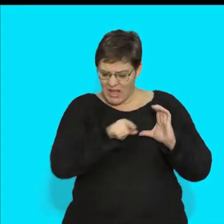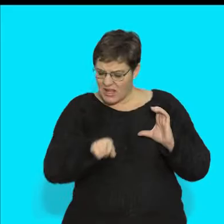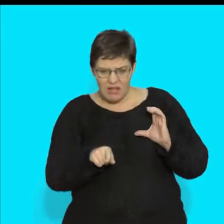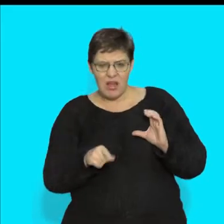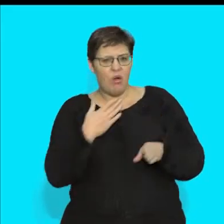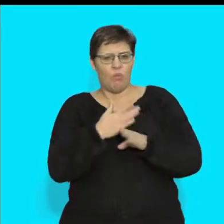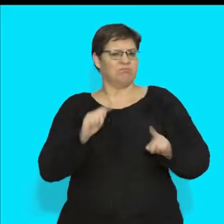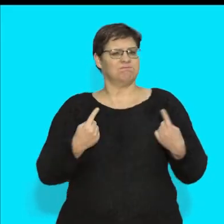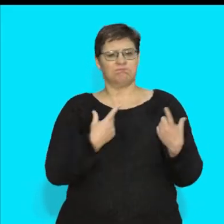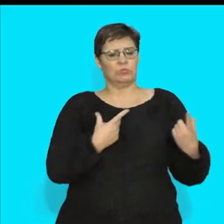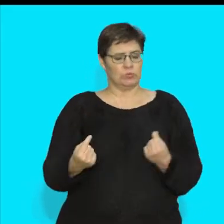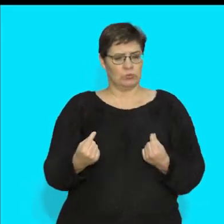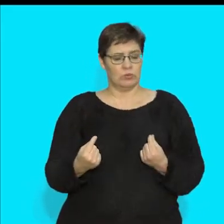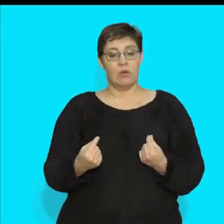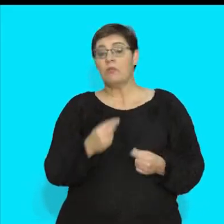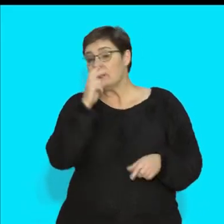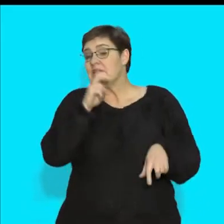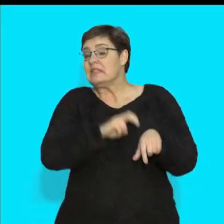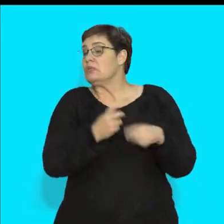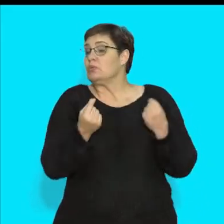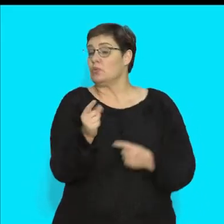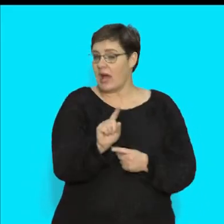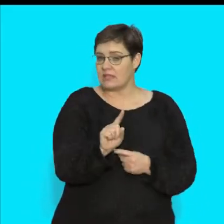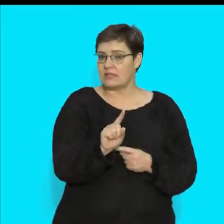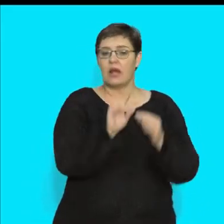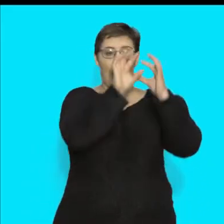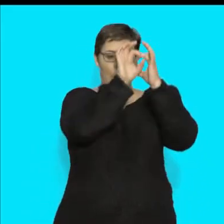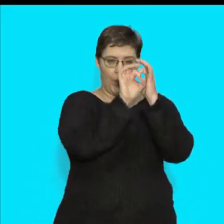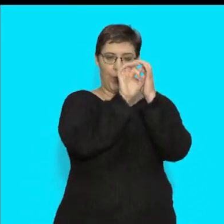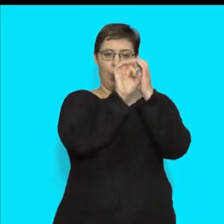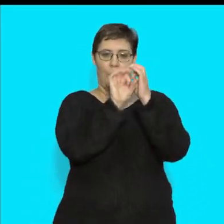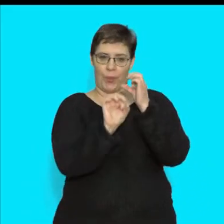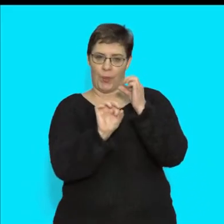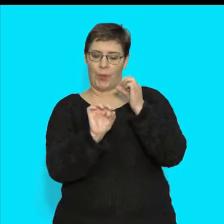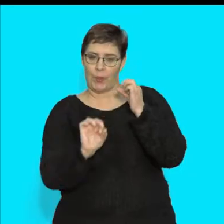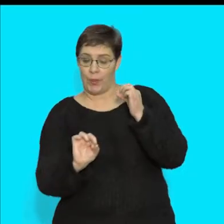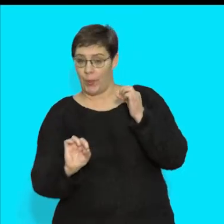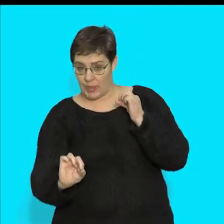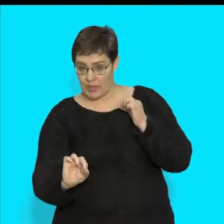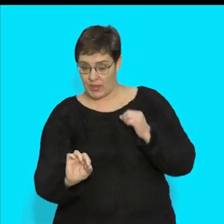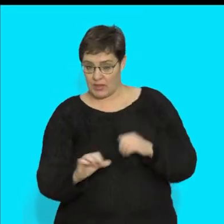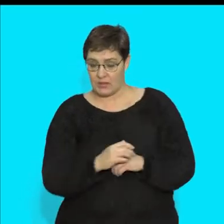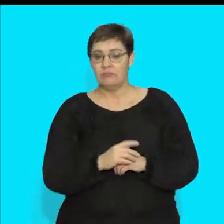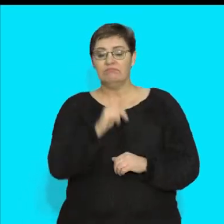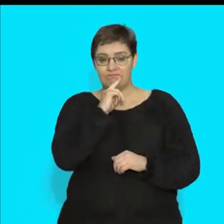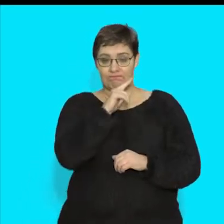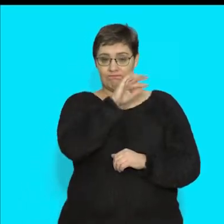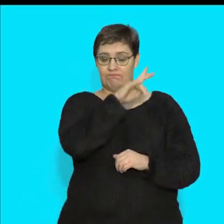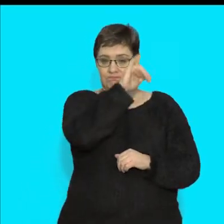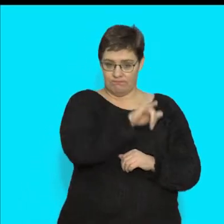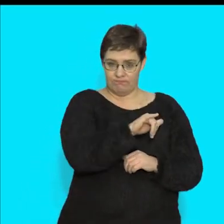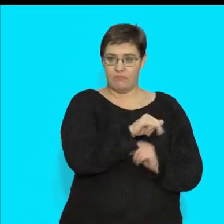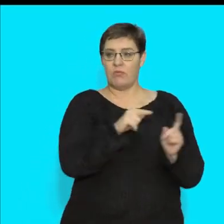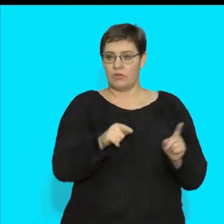So basically what has to happen is they've got to get smaller and smaller. So an artery will become a very small